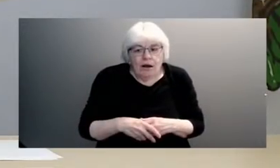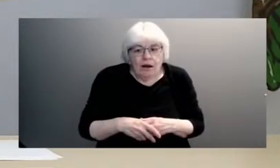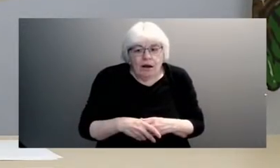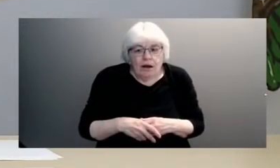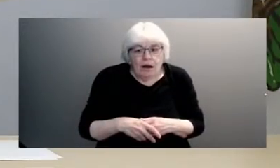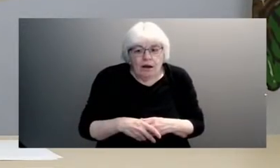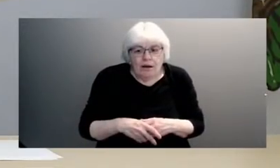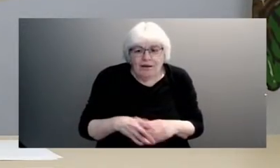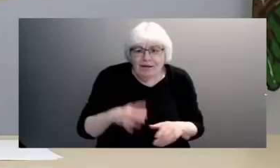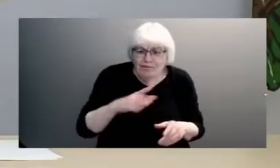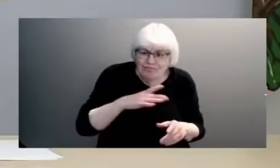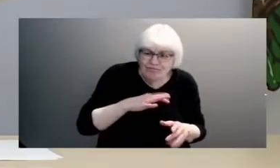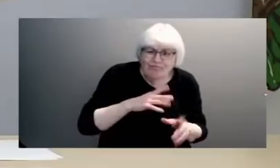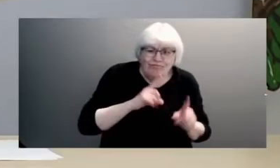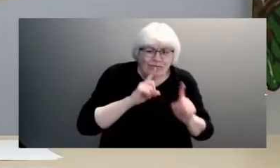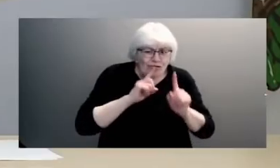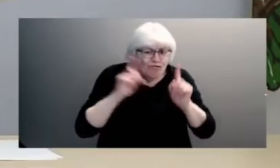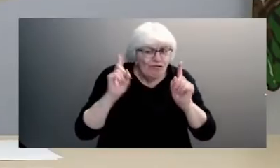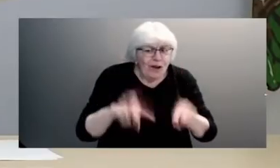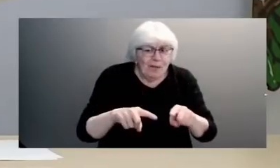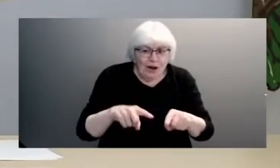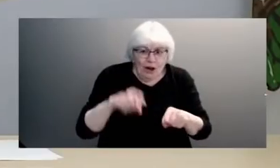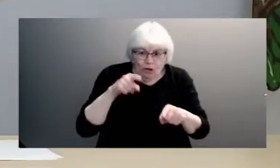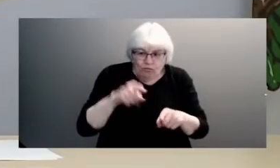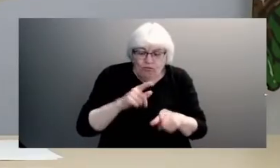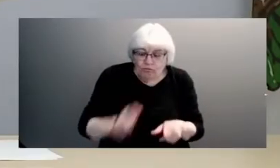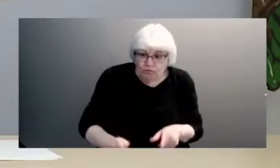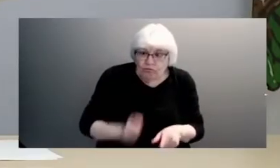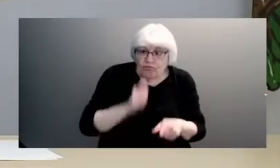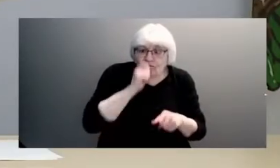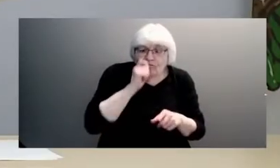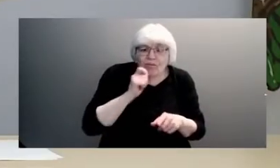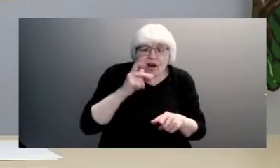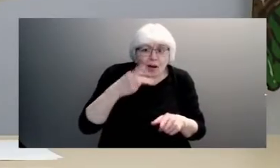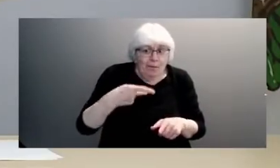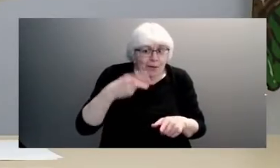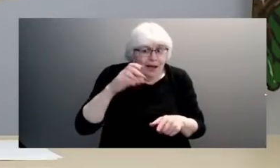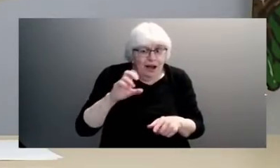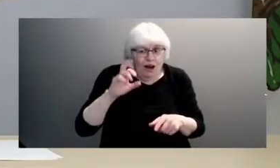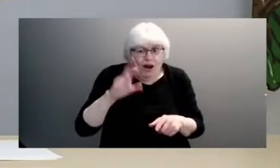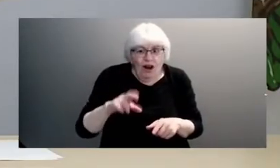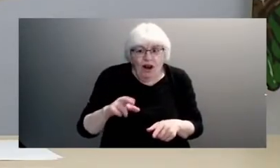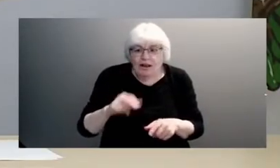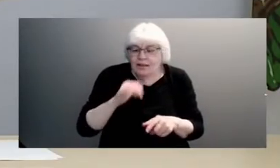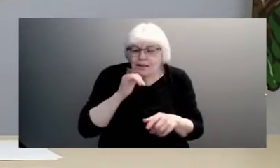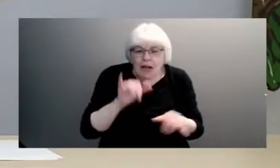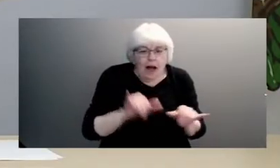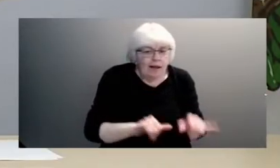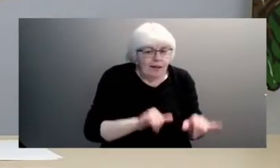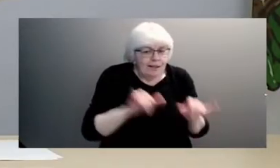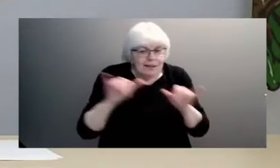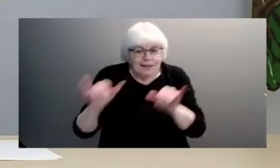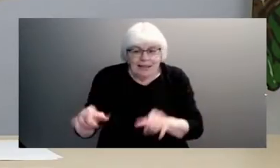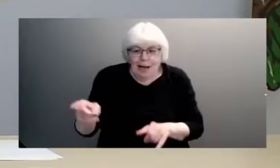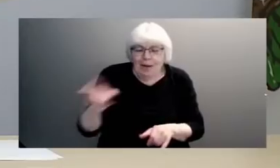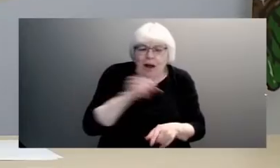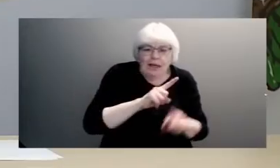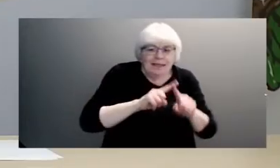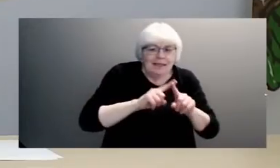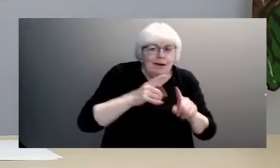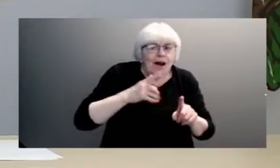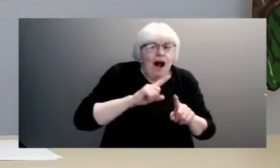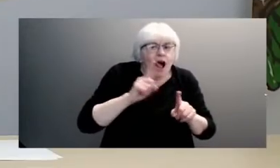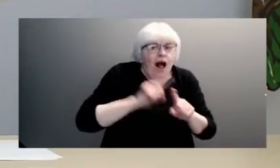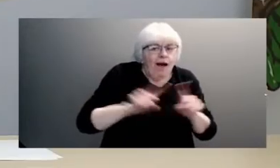we definitely have been using our antigen tests and have a good supply, but just like every